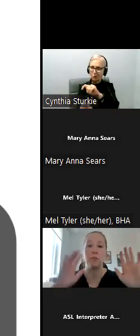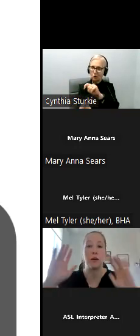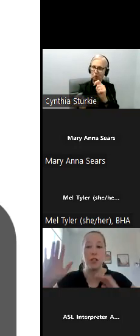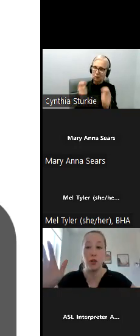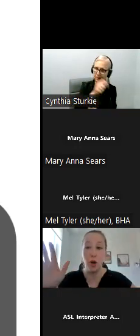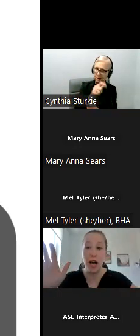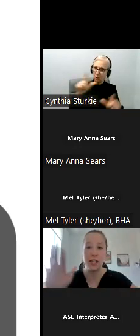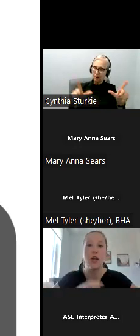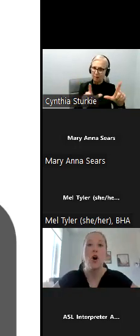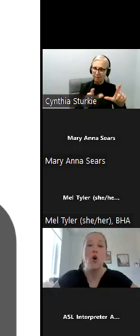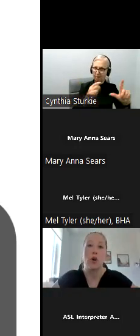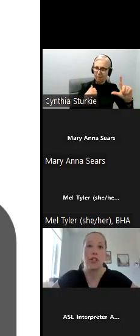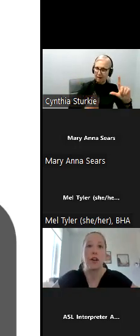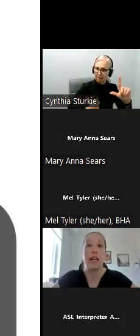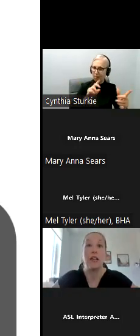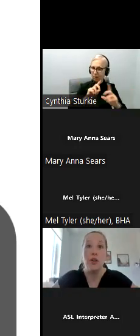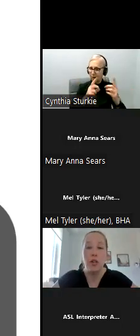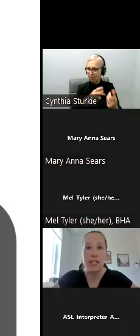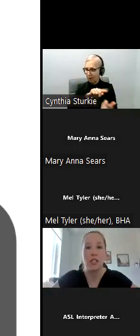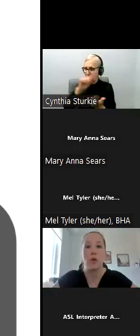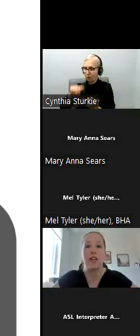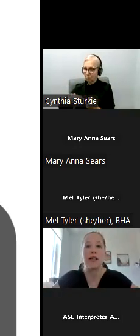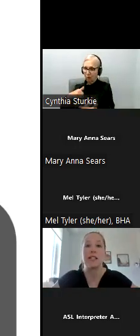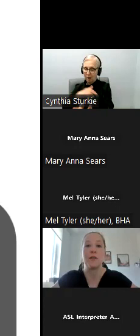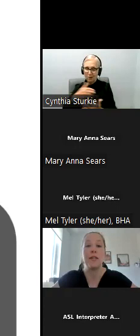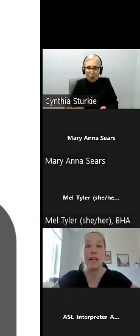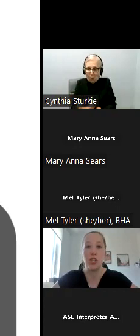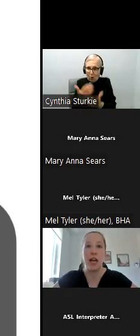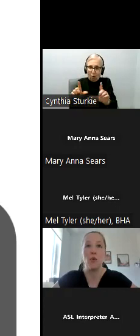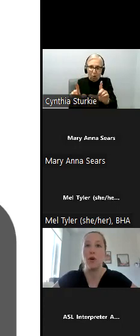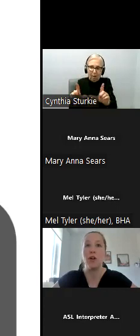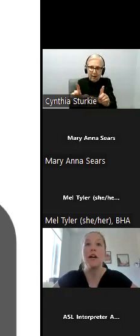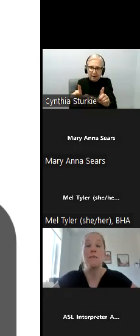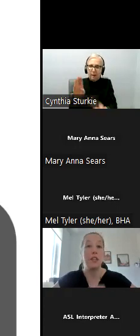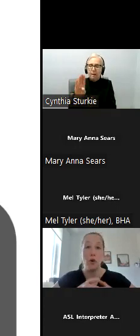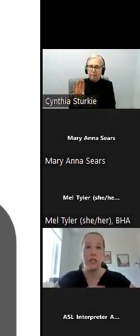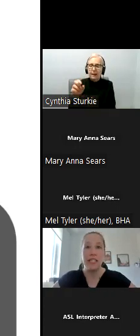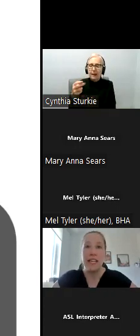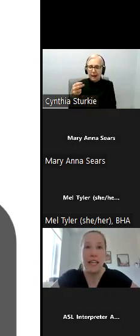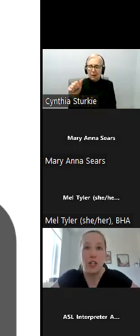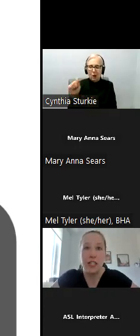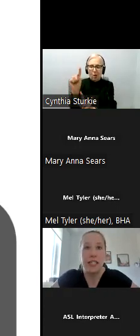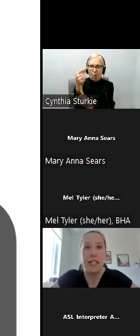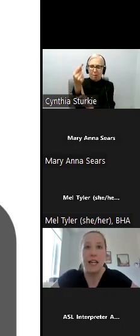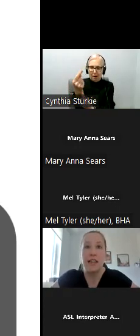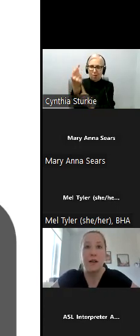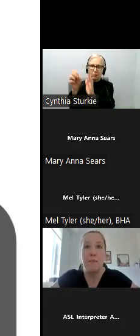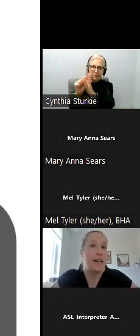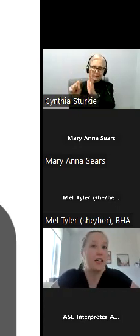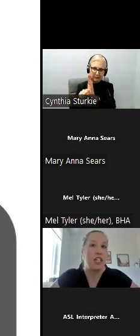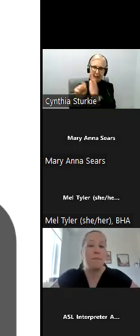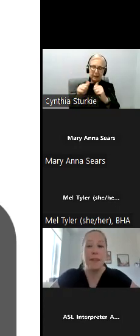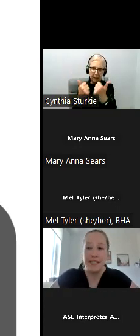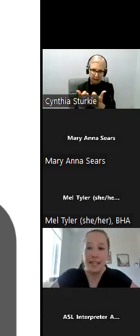the health department to us or starting a new license with us, the BHA will be the only state agency in